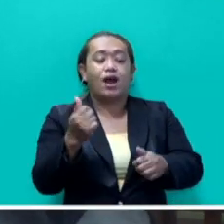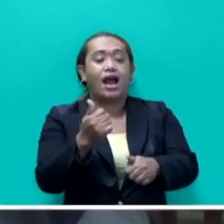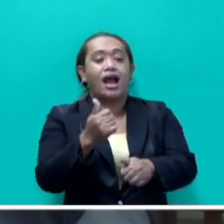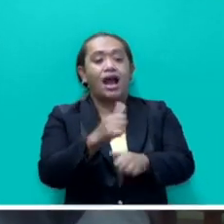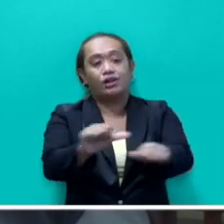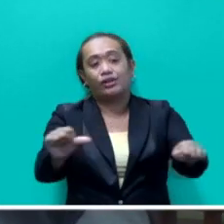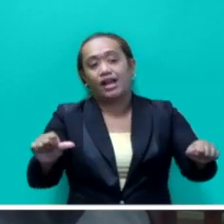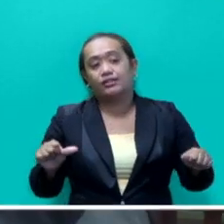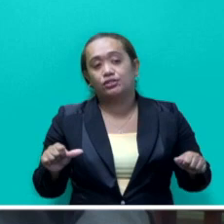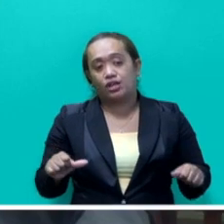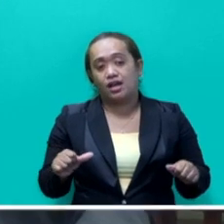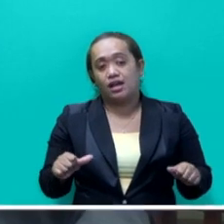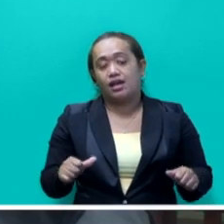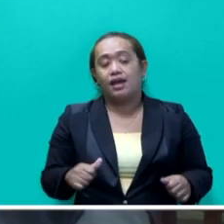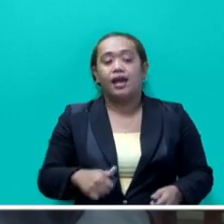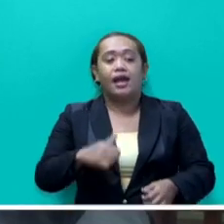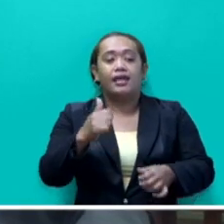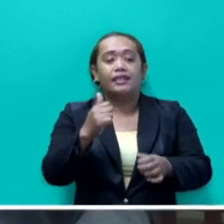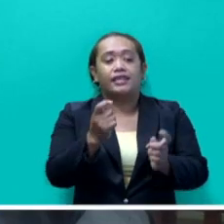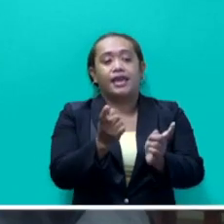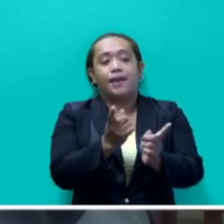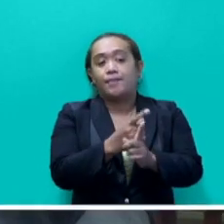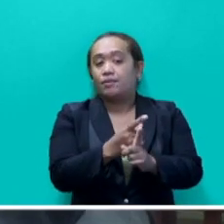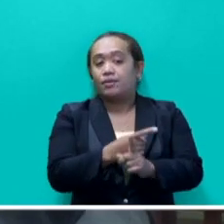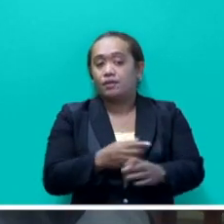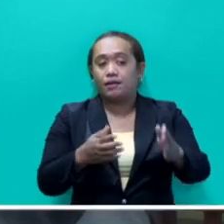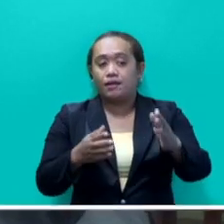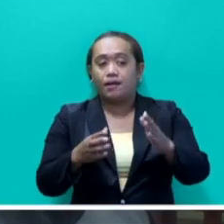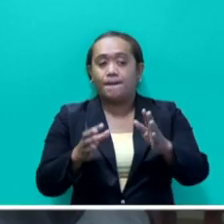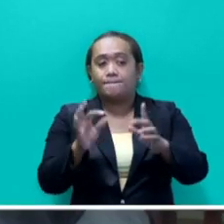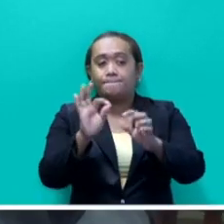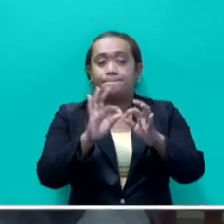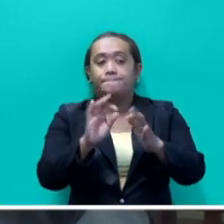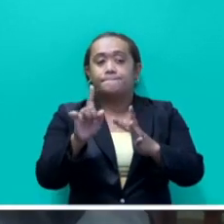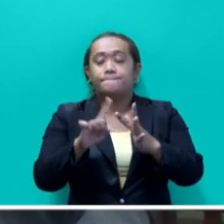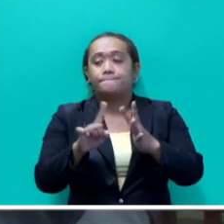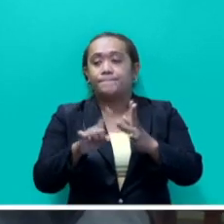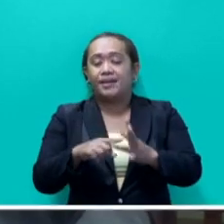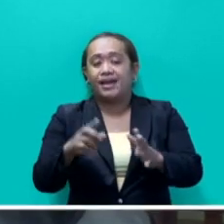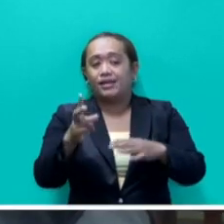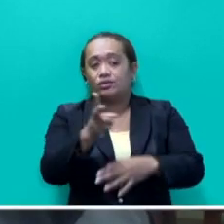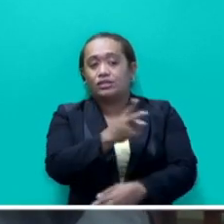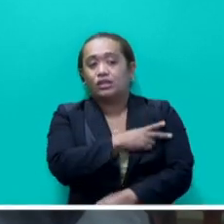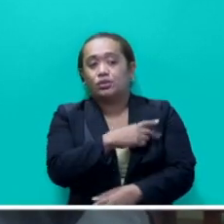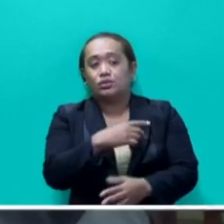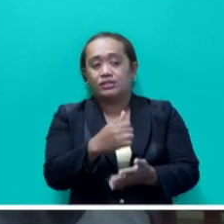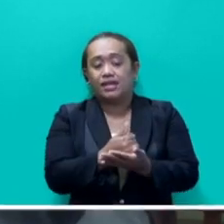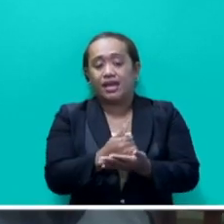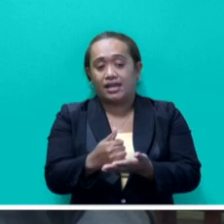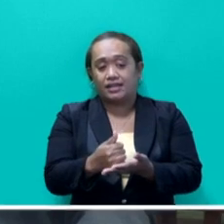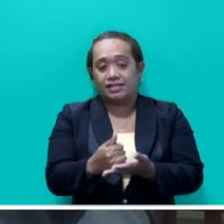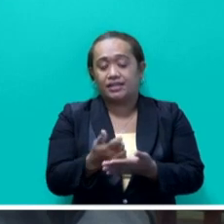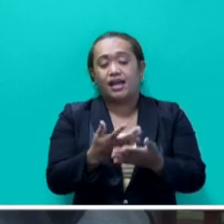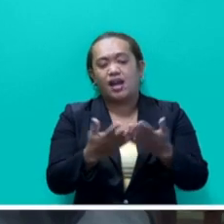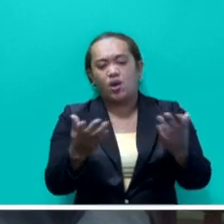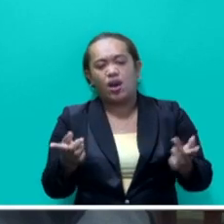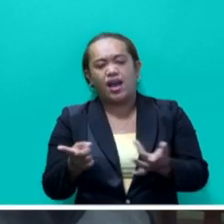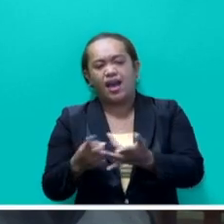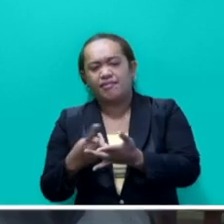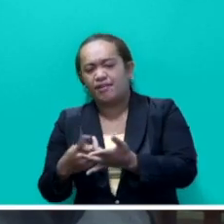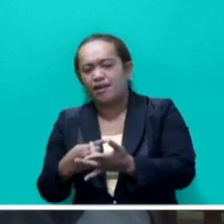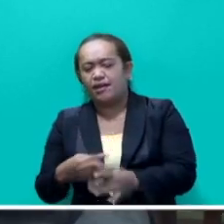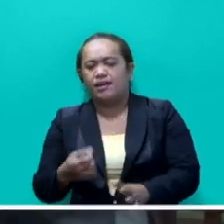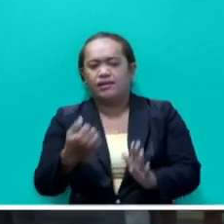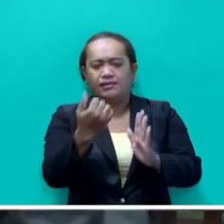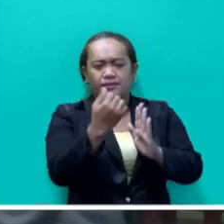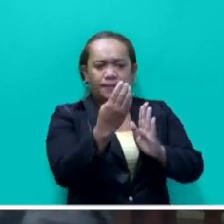the amendment on the Biosecurity Act and the Fruit Export and Marketing Act, plus there's so many other